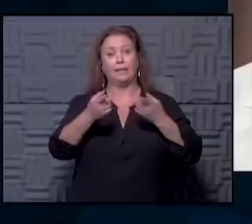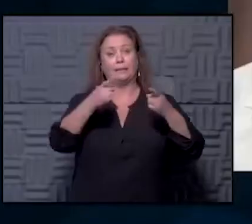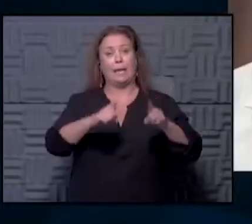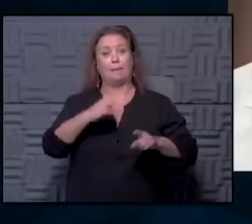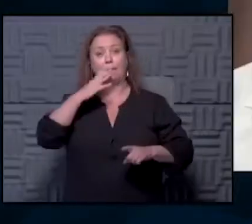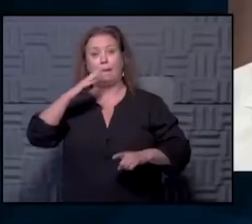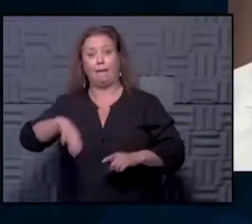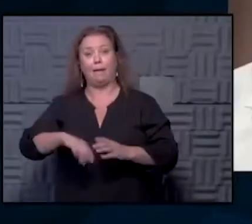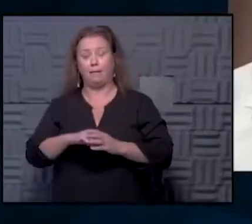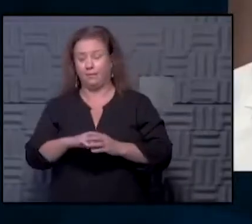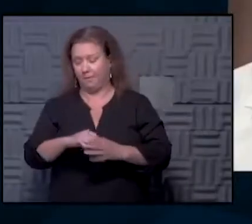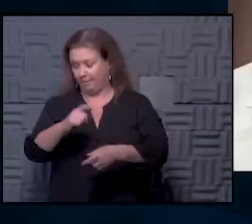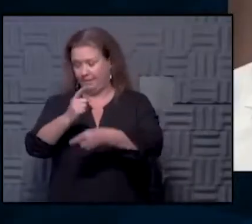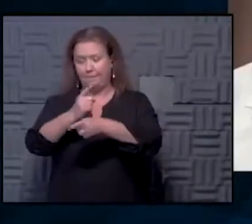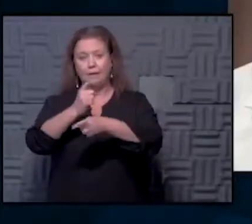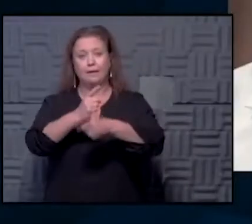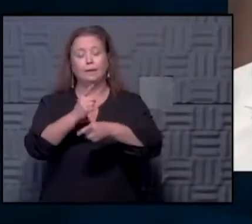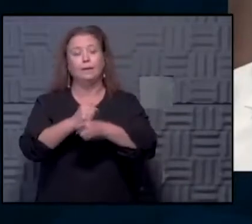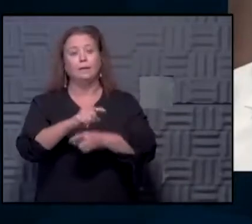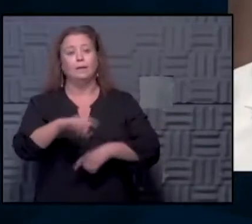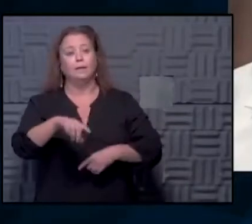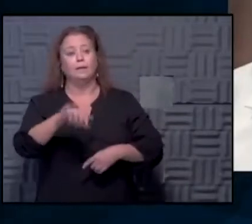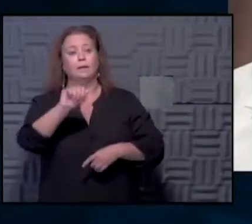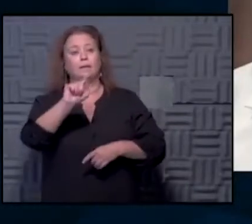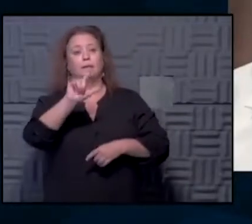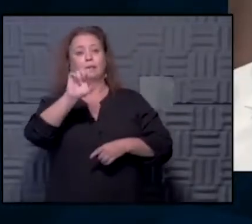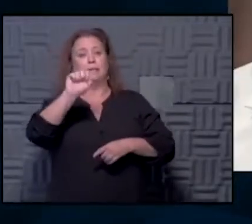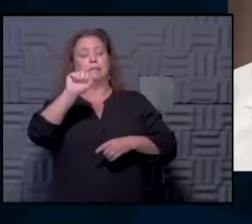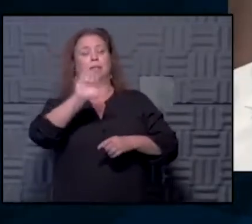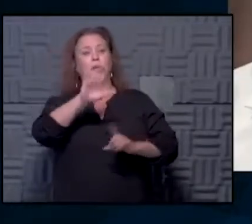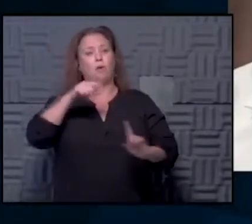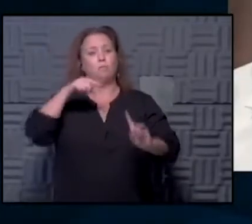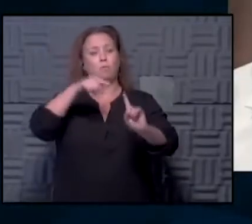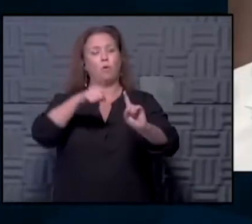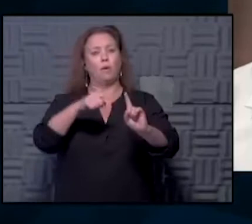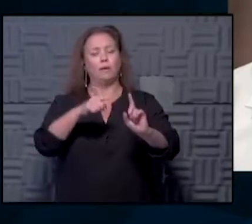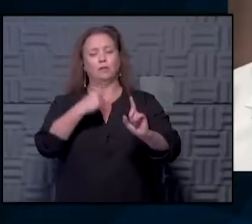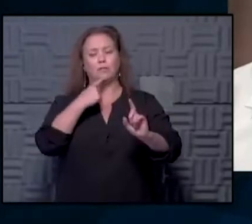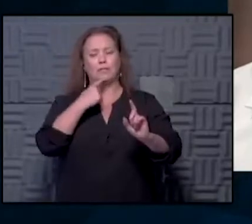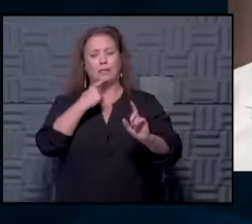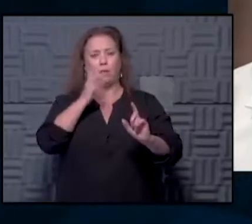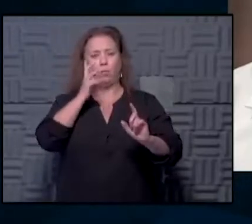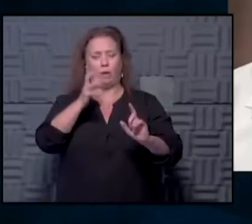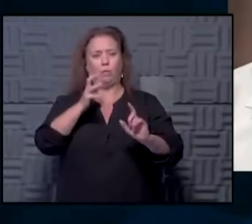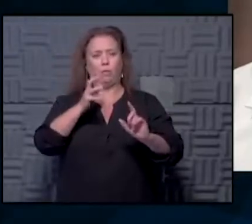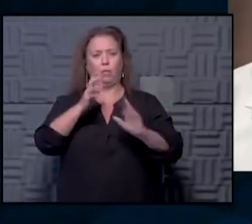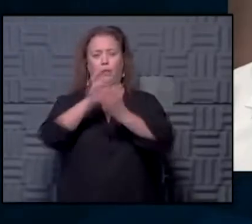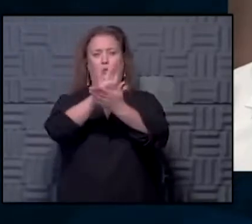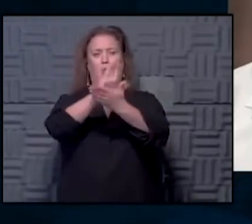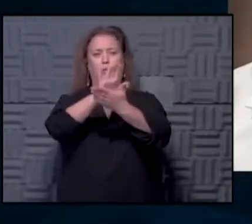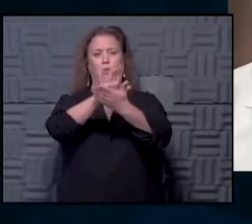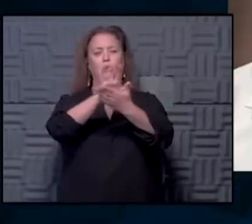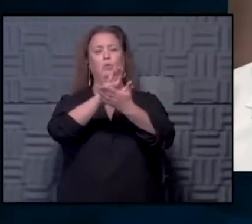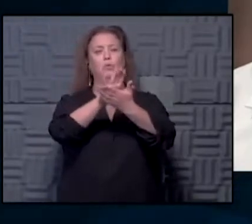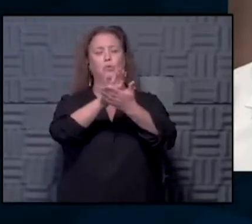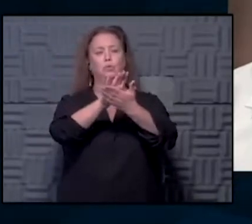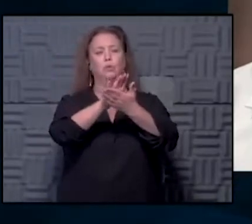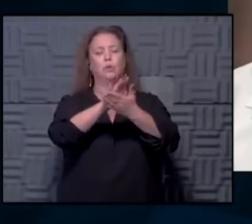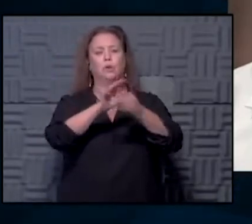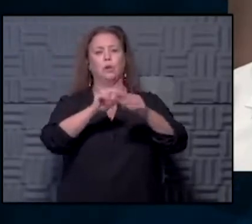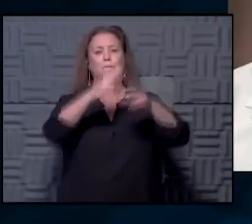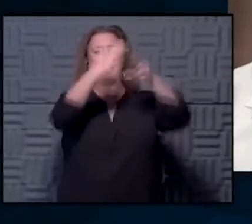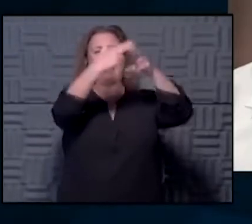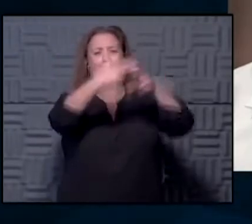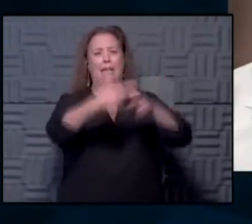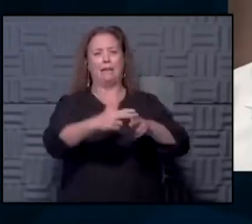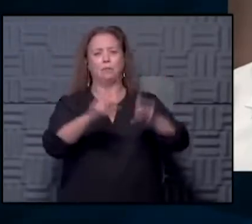Yeah, they do. To Alyssa's point earlier, by the way, we are going to break out schools by name so that people have access